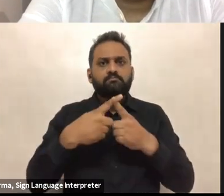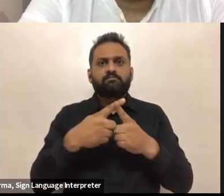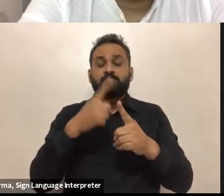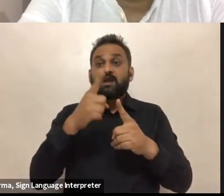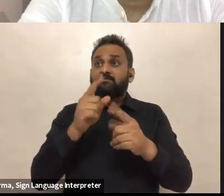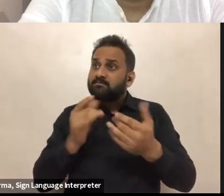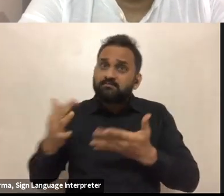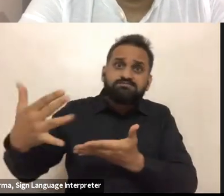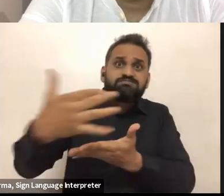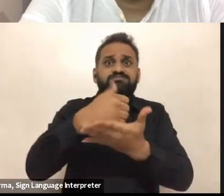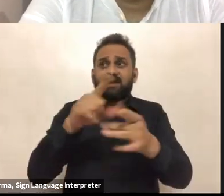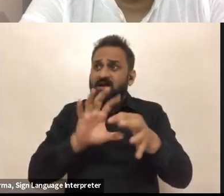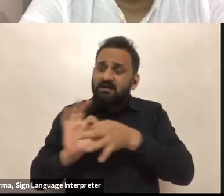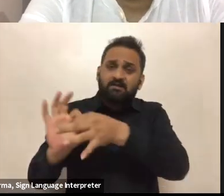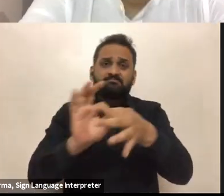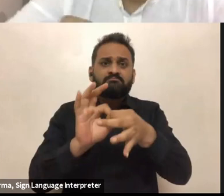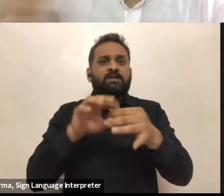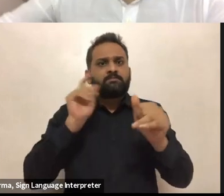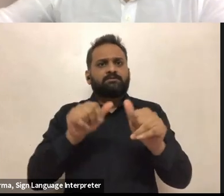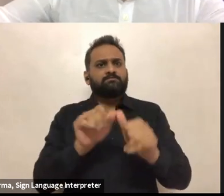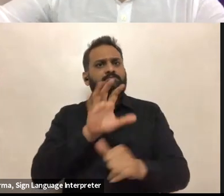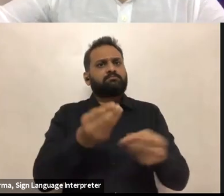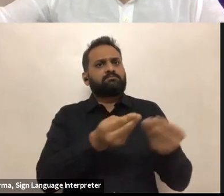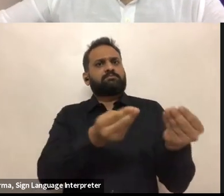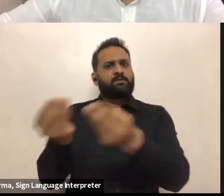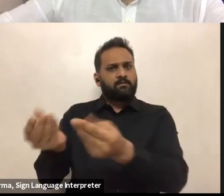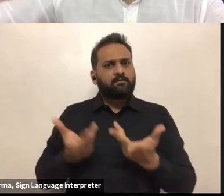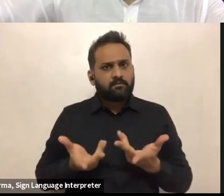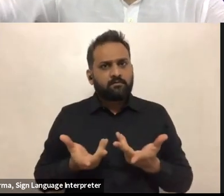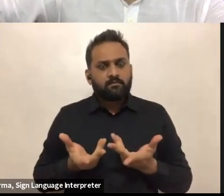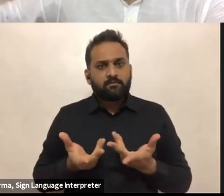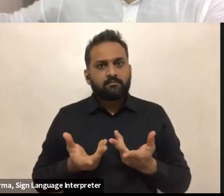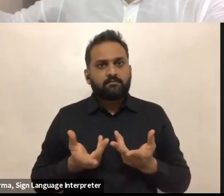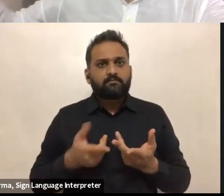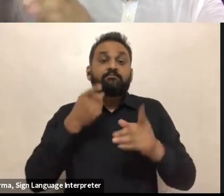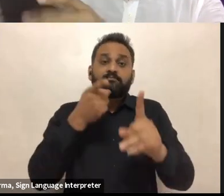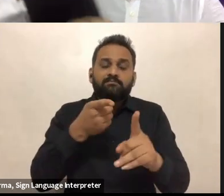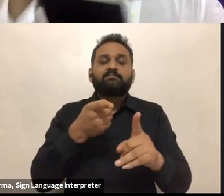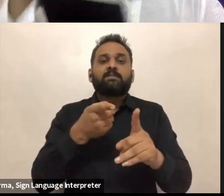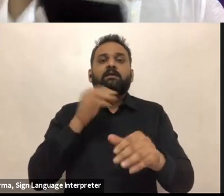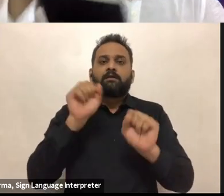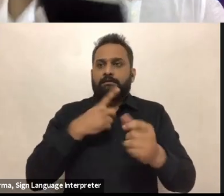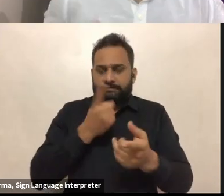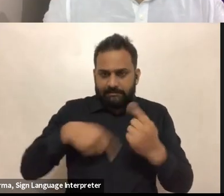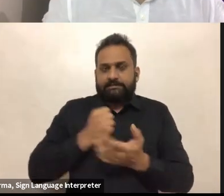said, collective liberation and collective access is are the things that we are trying to work